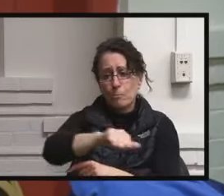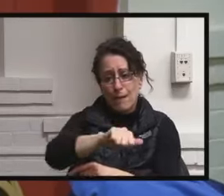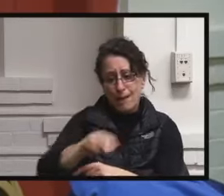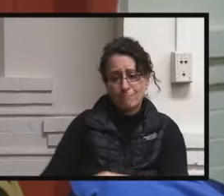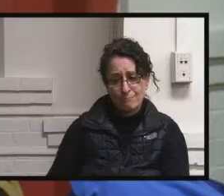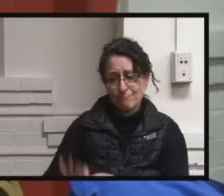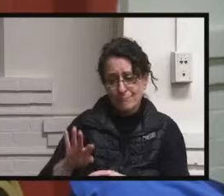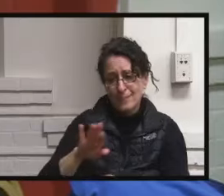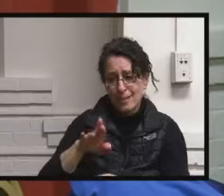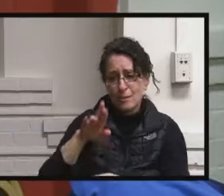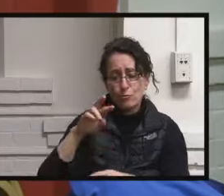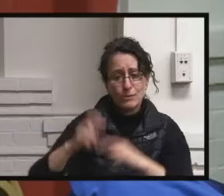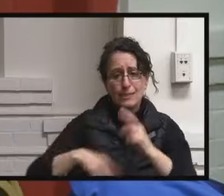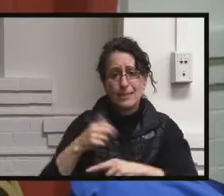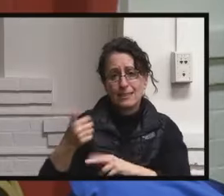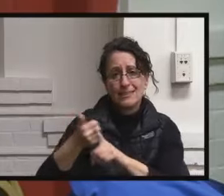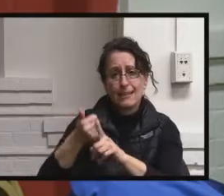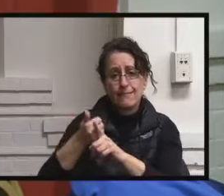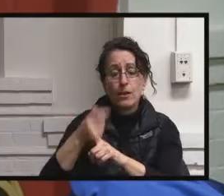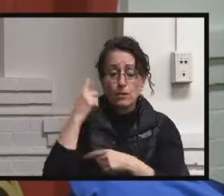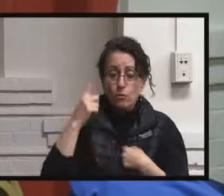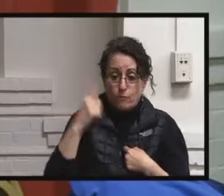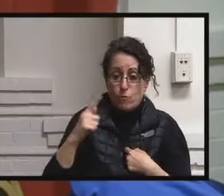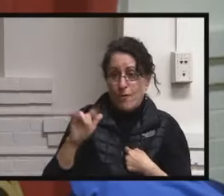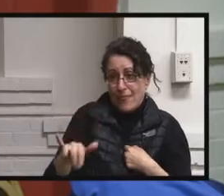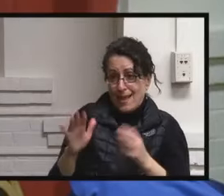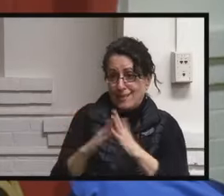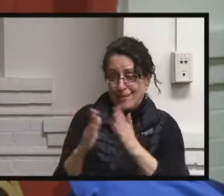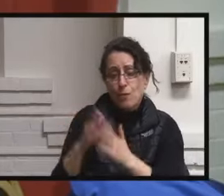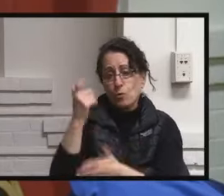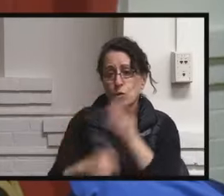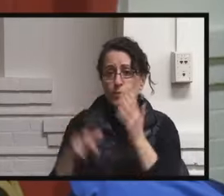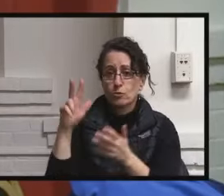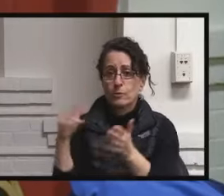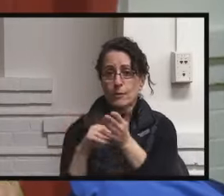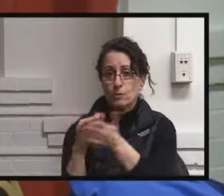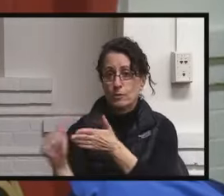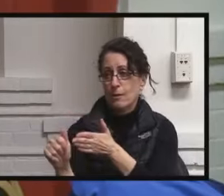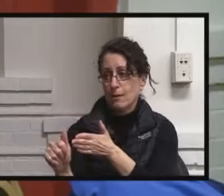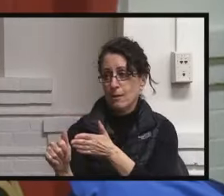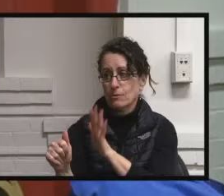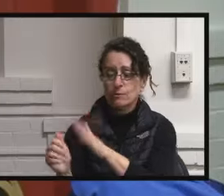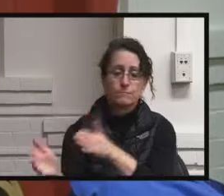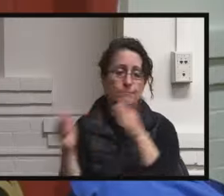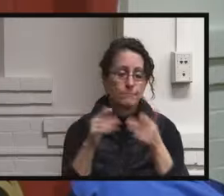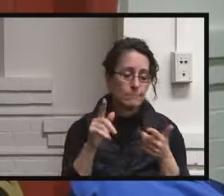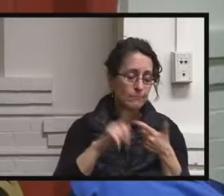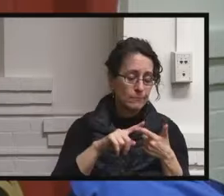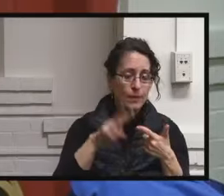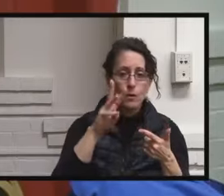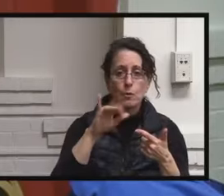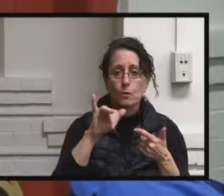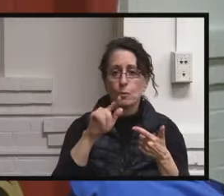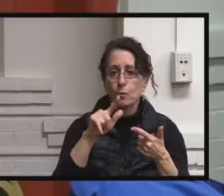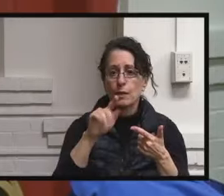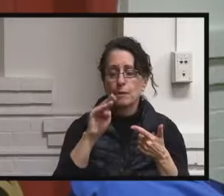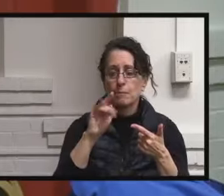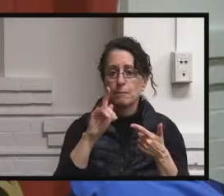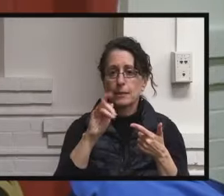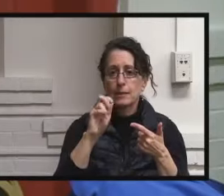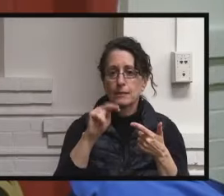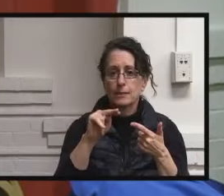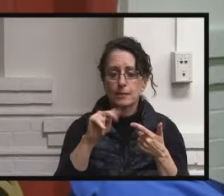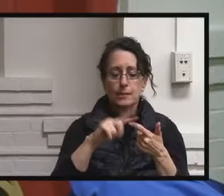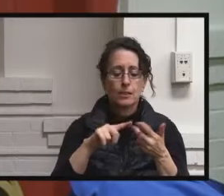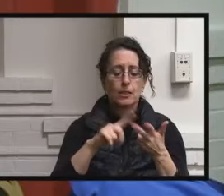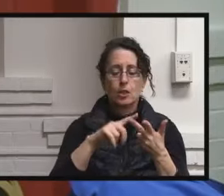my town is about $3,000 extra if that were to happen. Wilmington, Dover, Wardsboro,